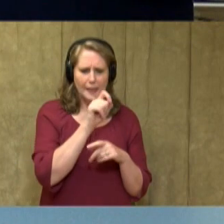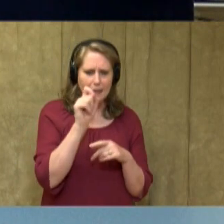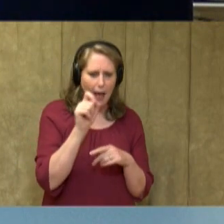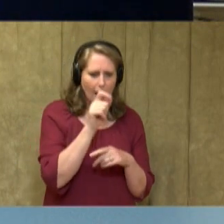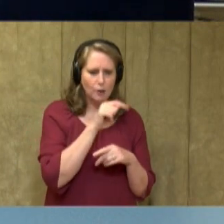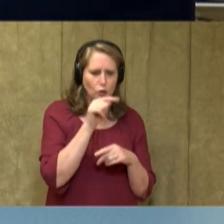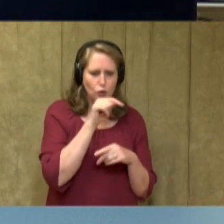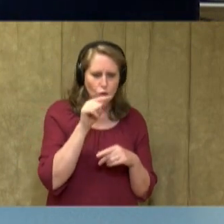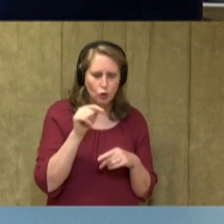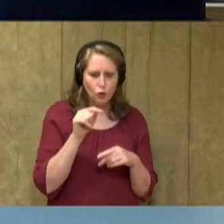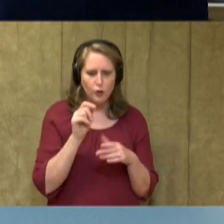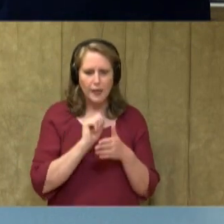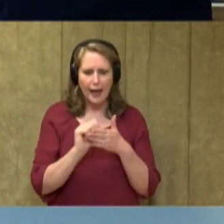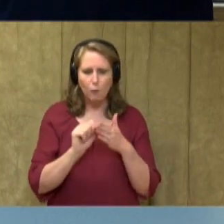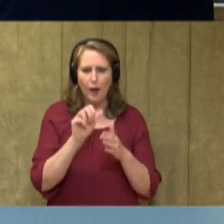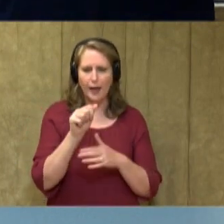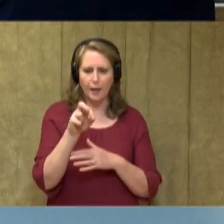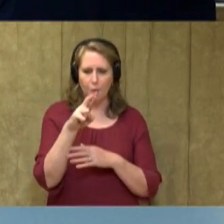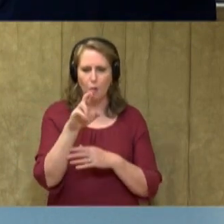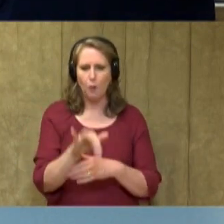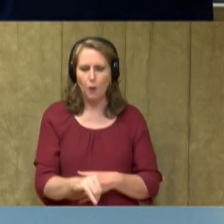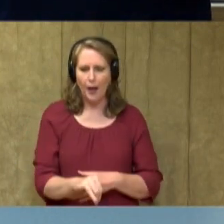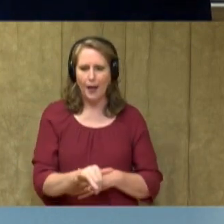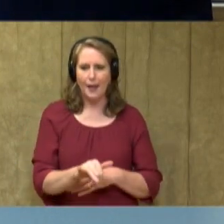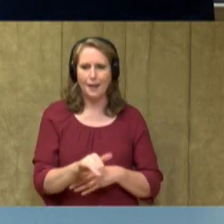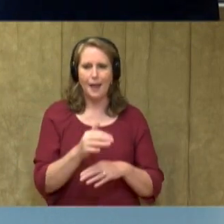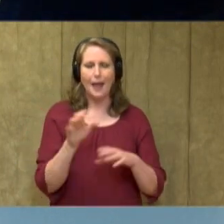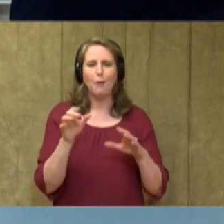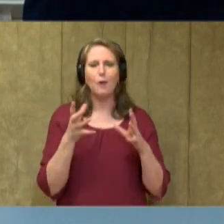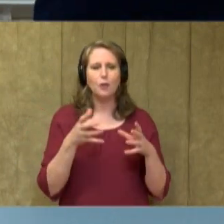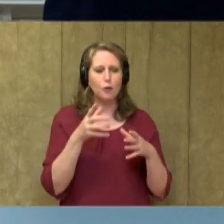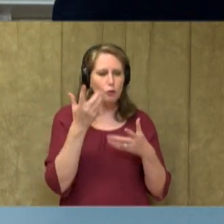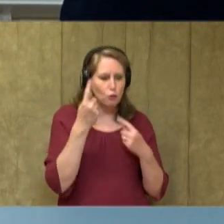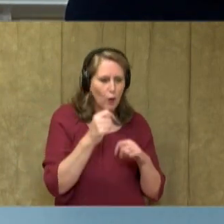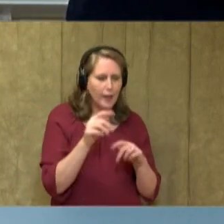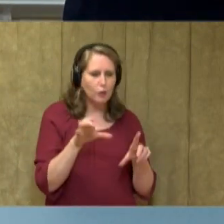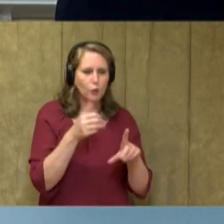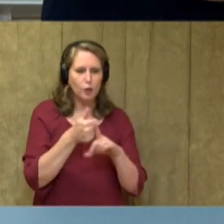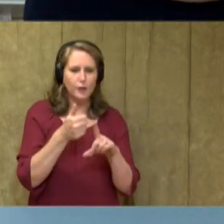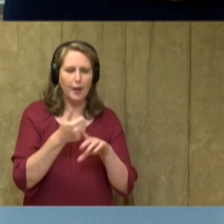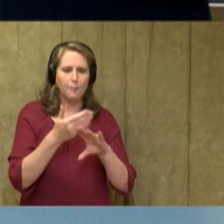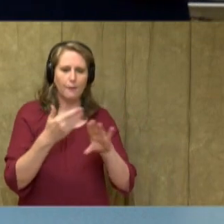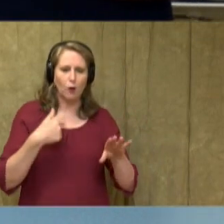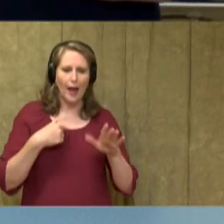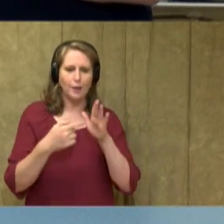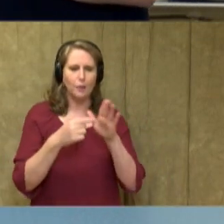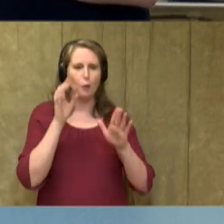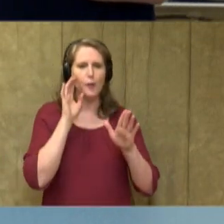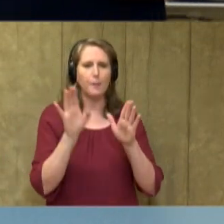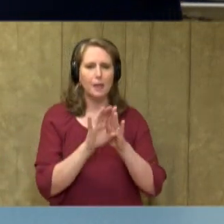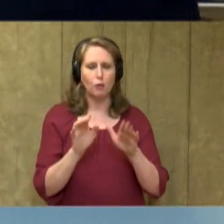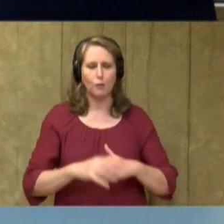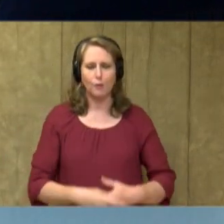circles or something and write out your array before I show you the picture. Let's see if you can get this array.